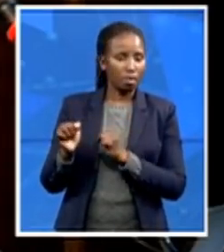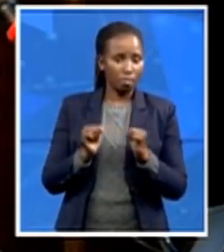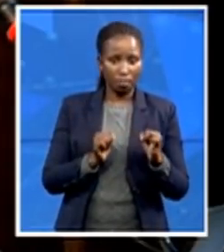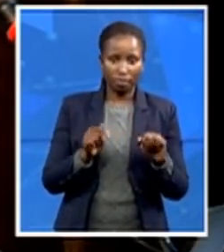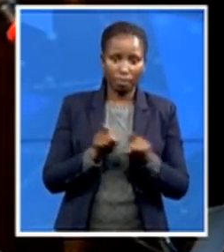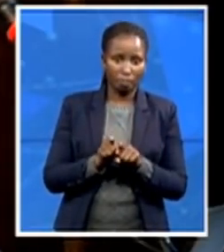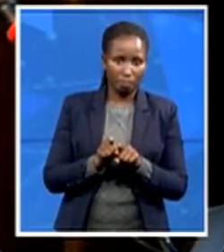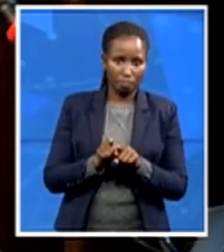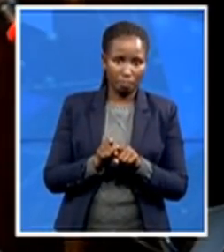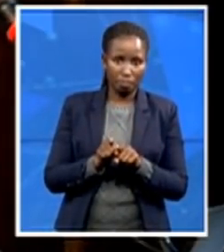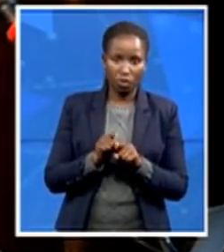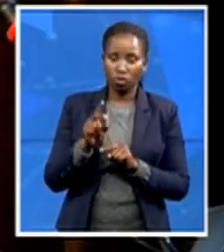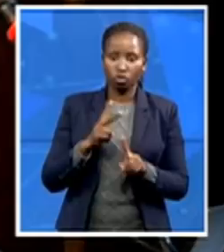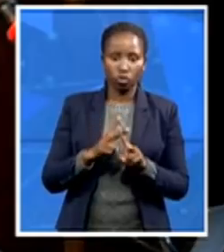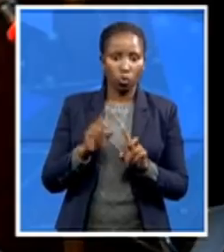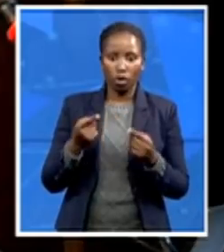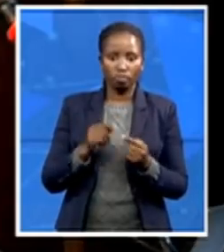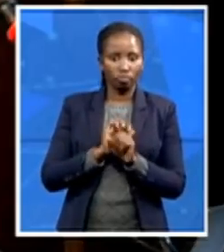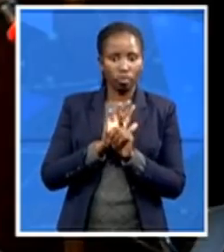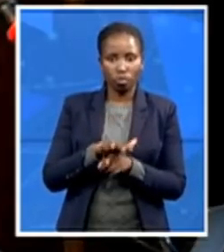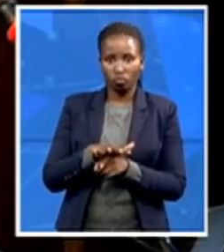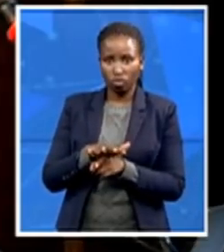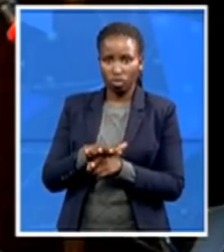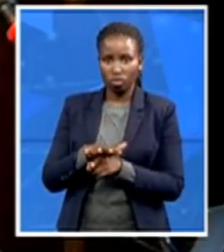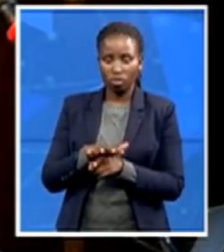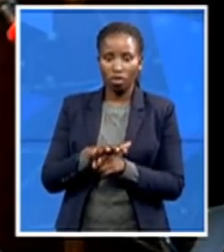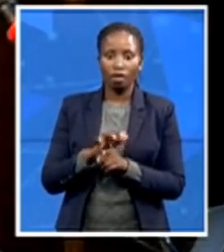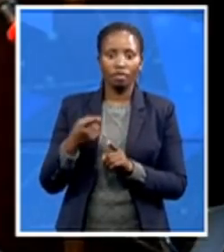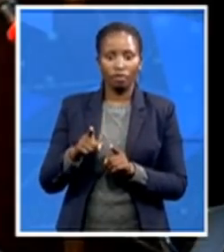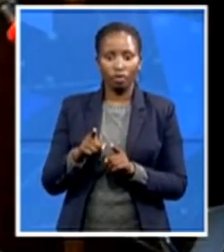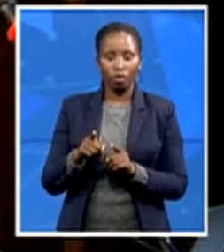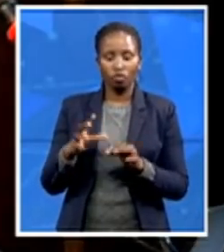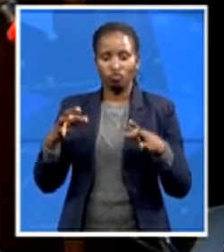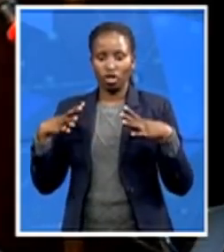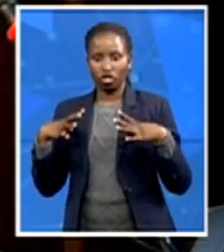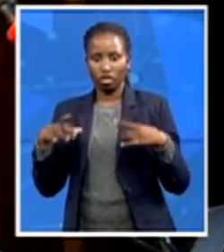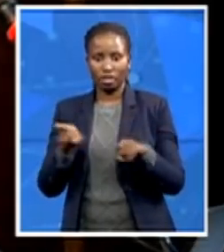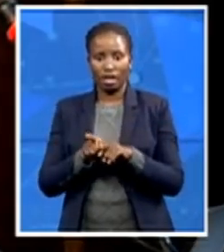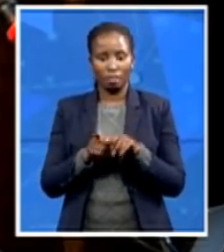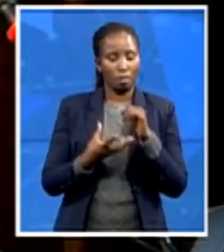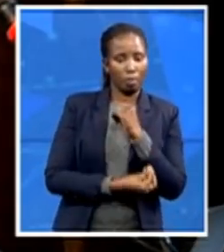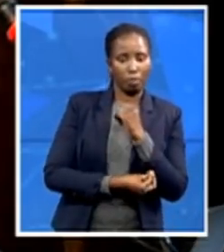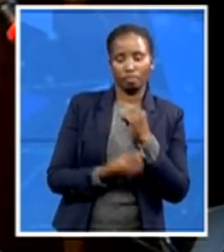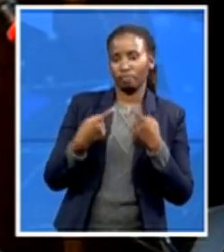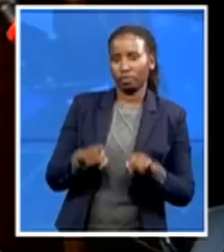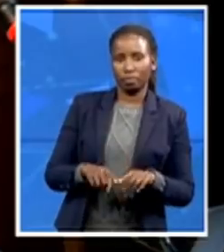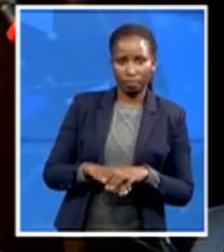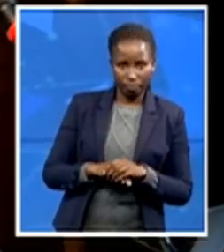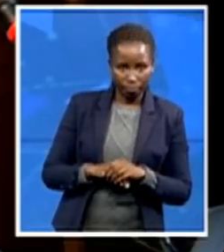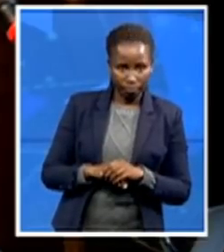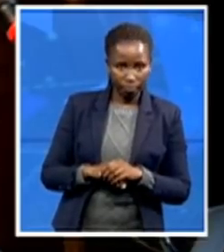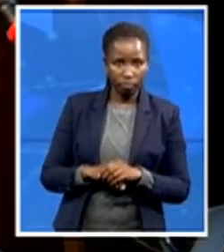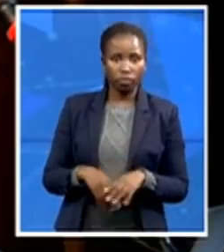rich and the poor. All the grounds raised by the state in order to oppose bail are based on